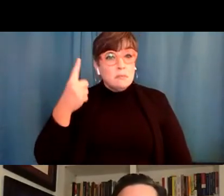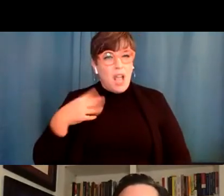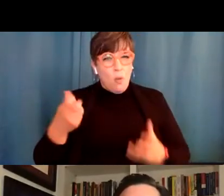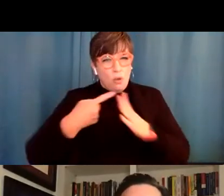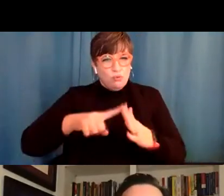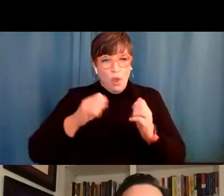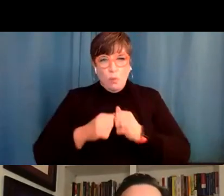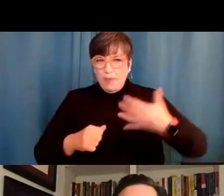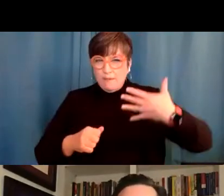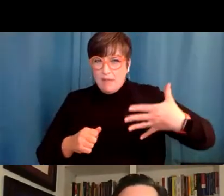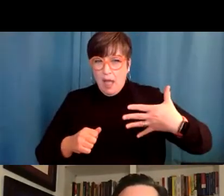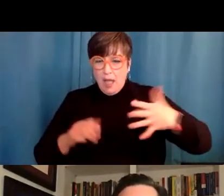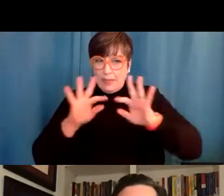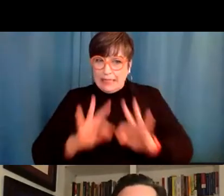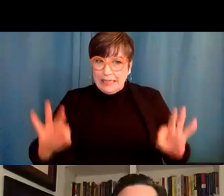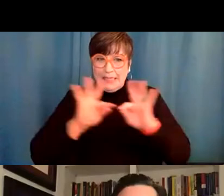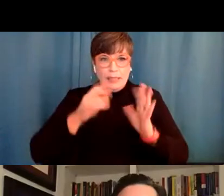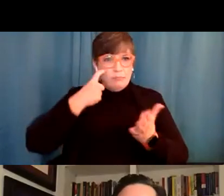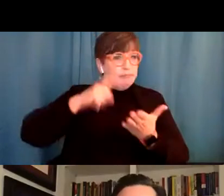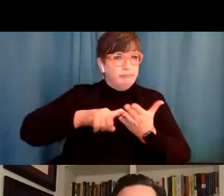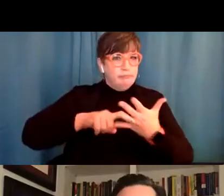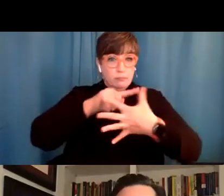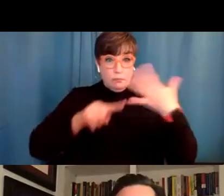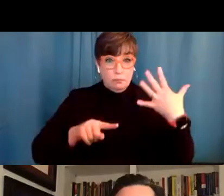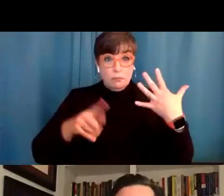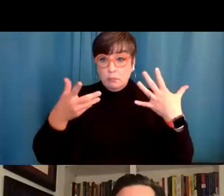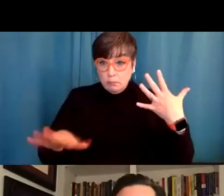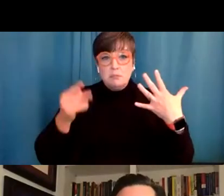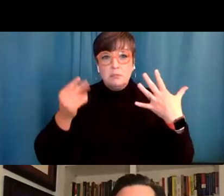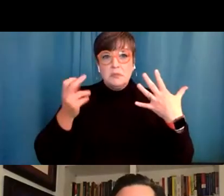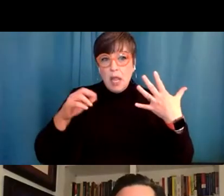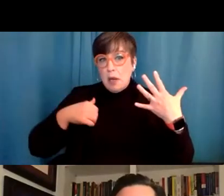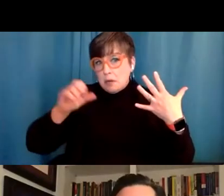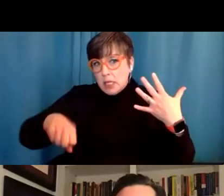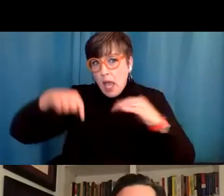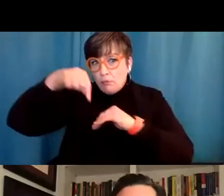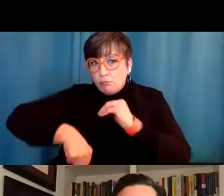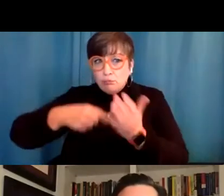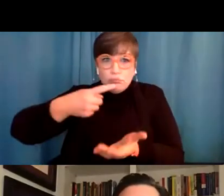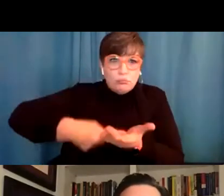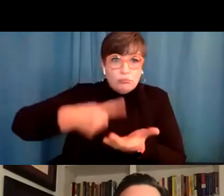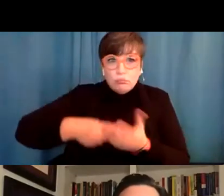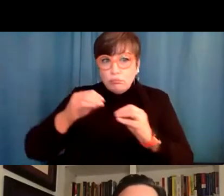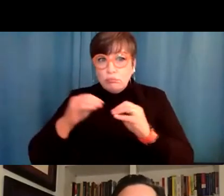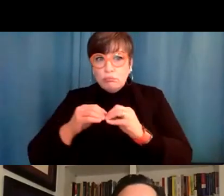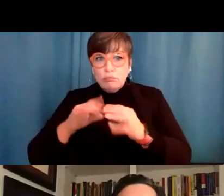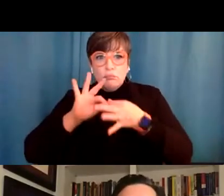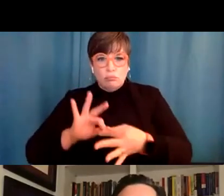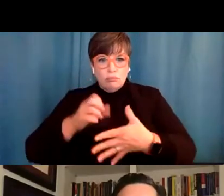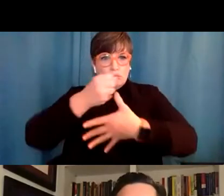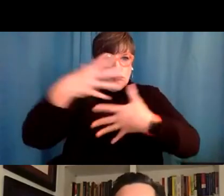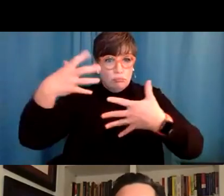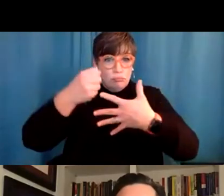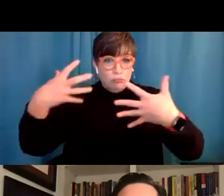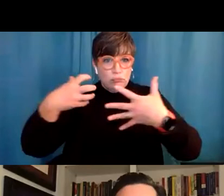this, and then I'd be happy to talk further in the discussion about extensions of these.